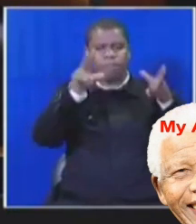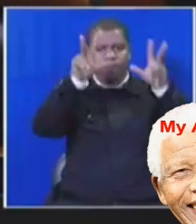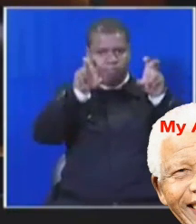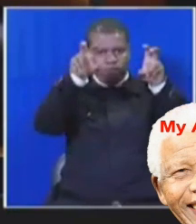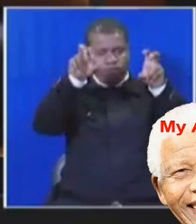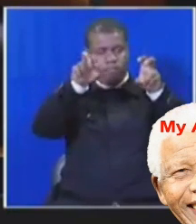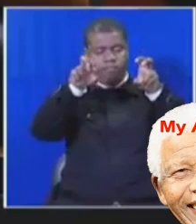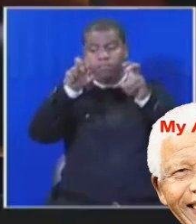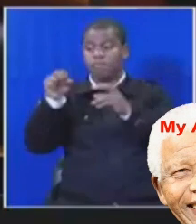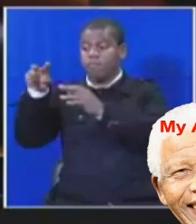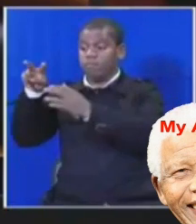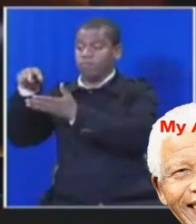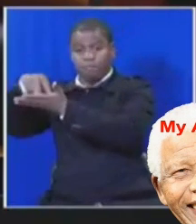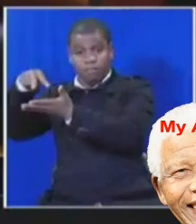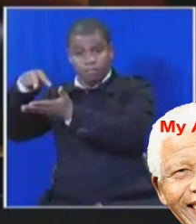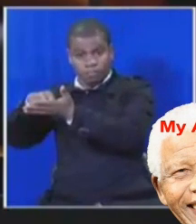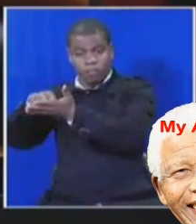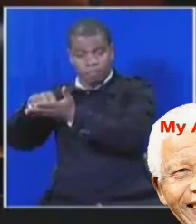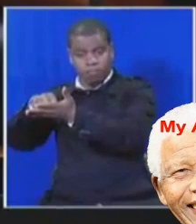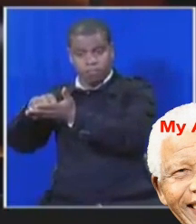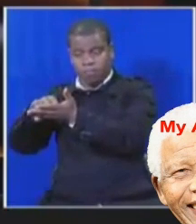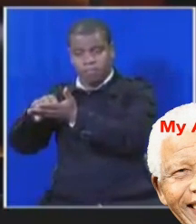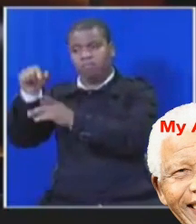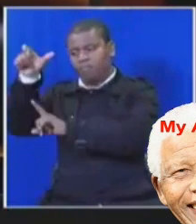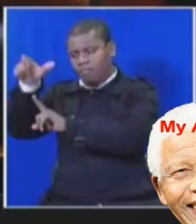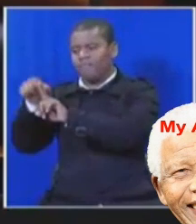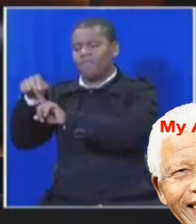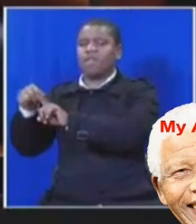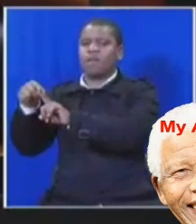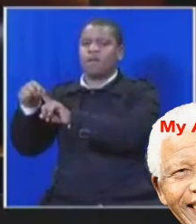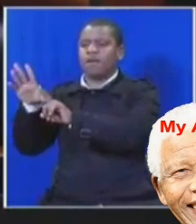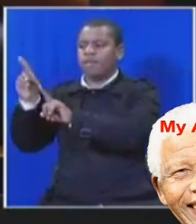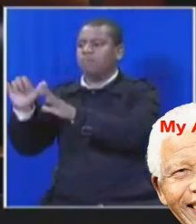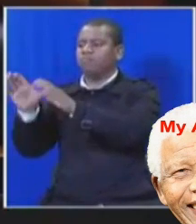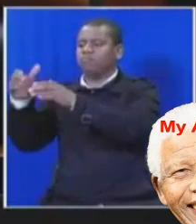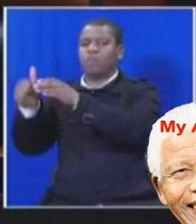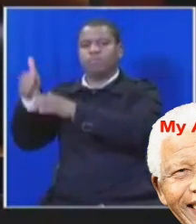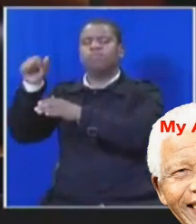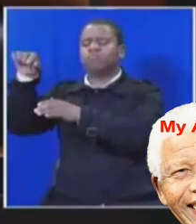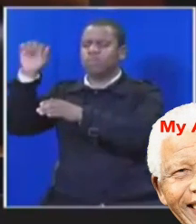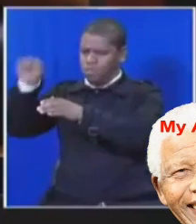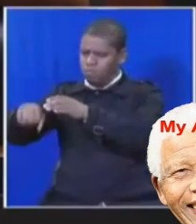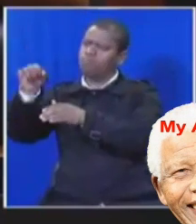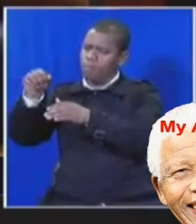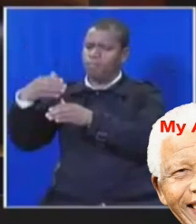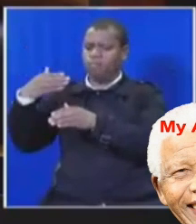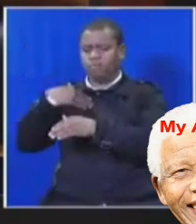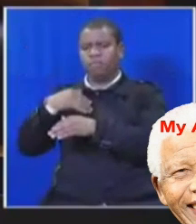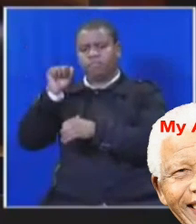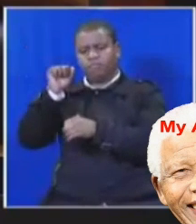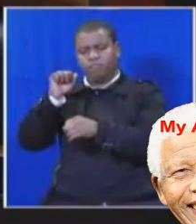made the reference that such a statement is indeed unparliamentary. It's a threat of violence that